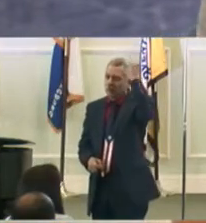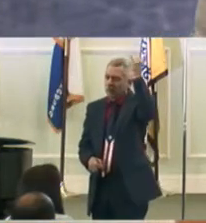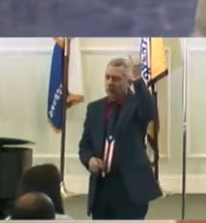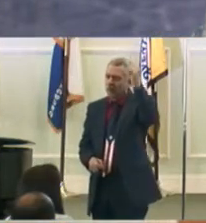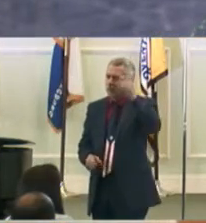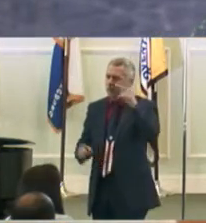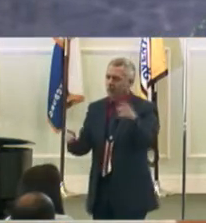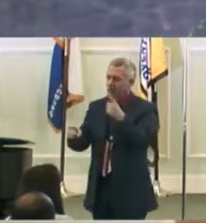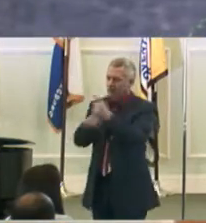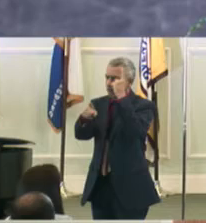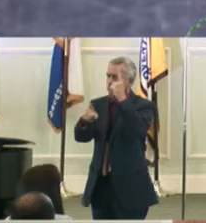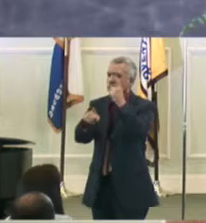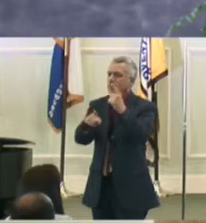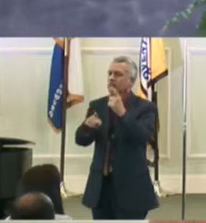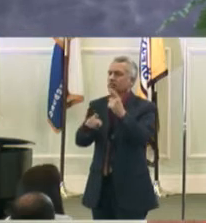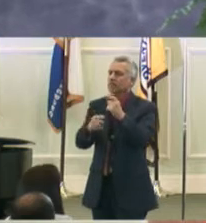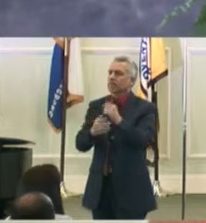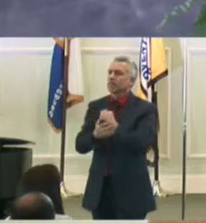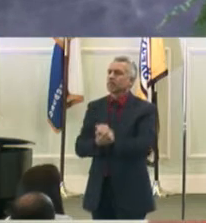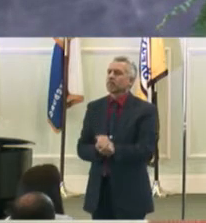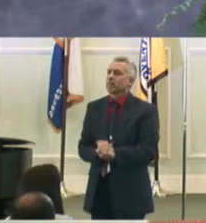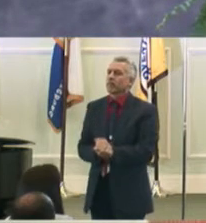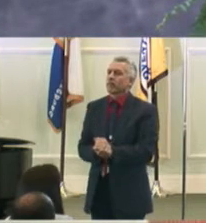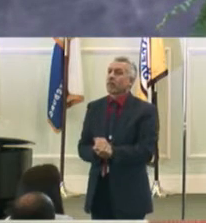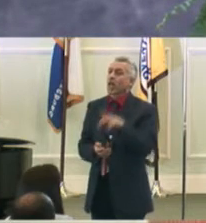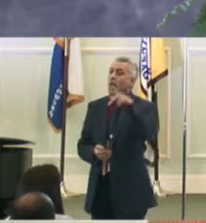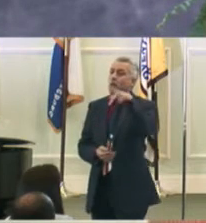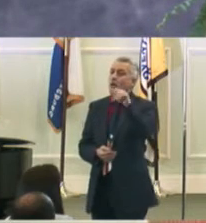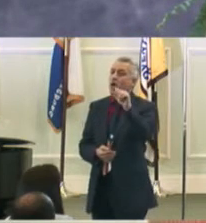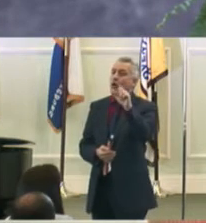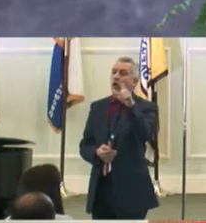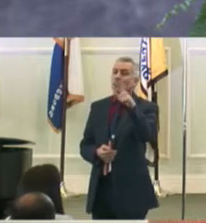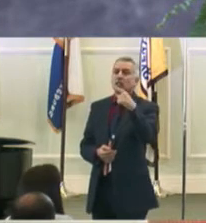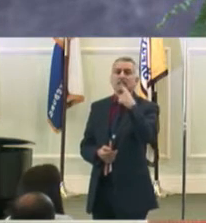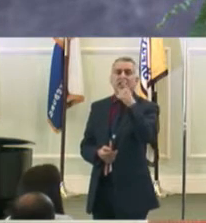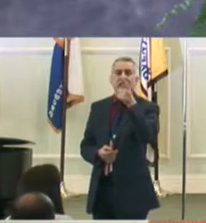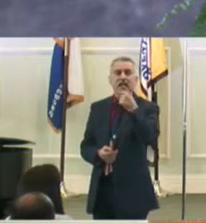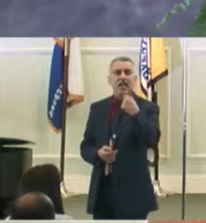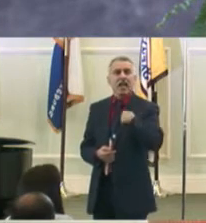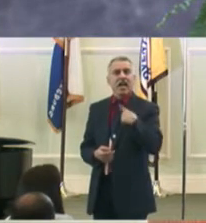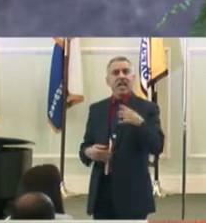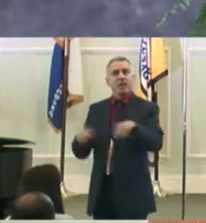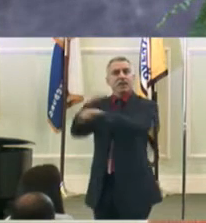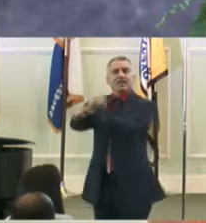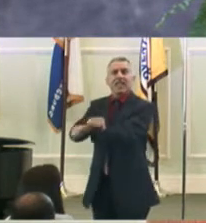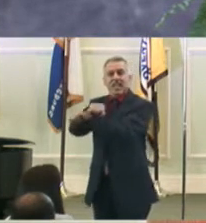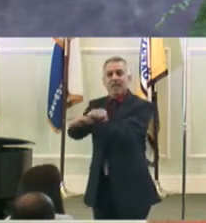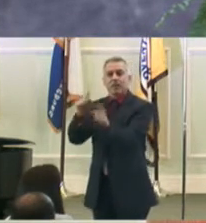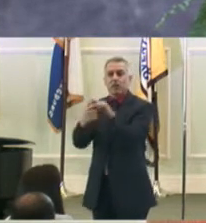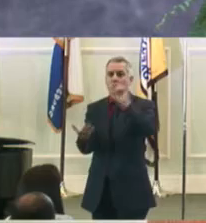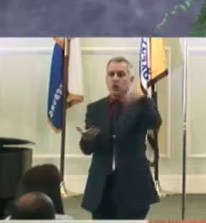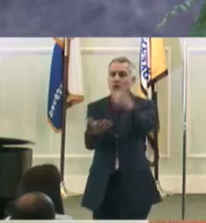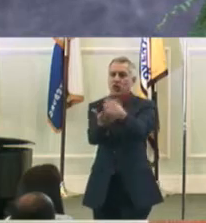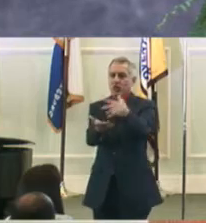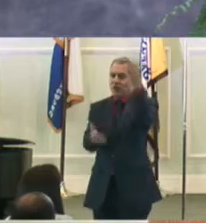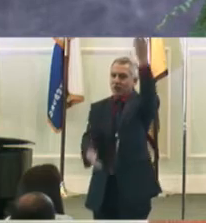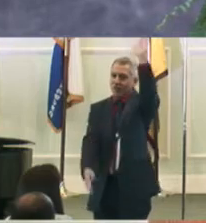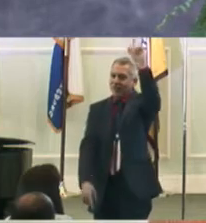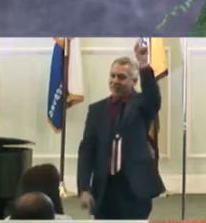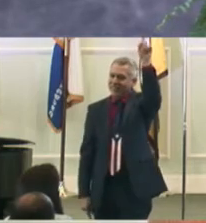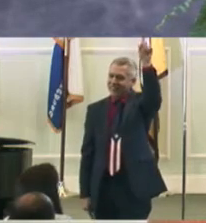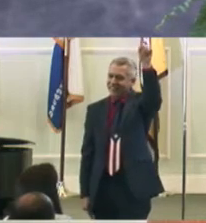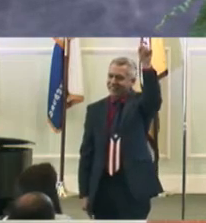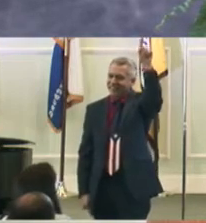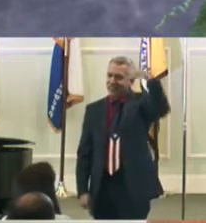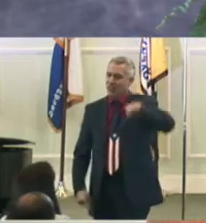lot. Just being a slave to the gospel. He understood that. He functioned in that motif. And so the Son of Man,